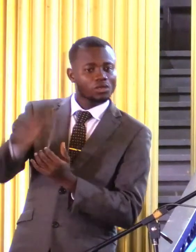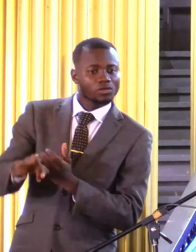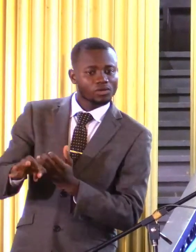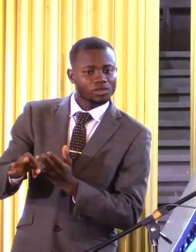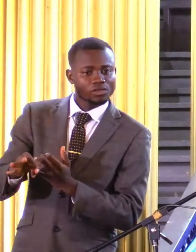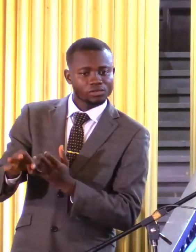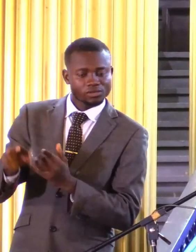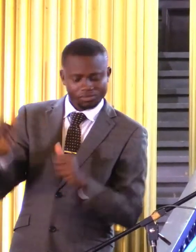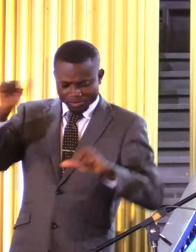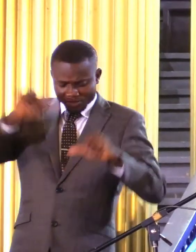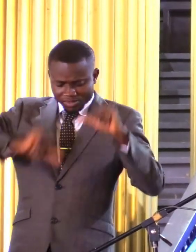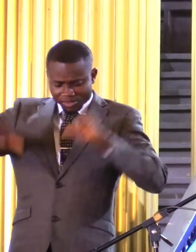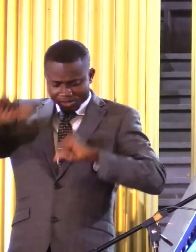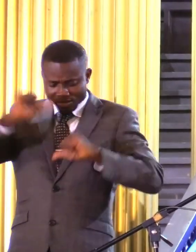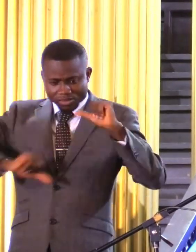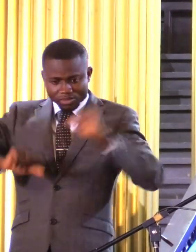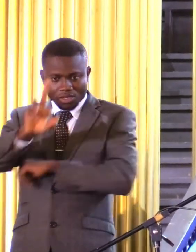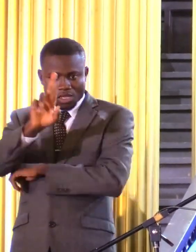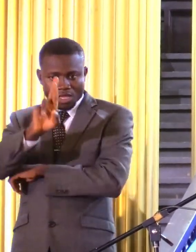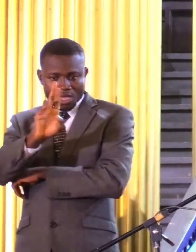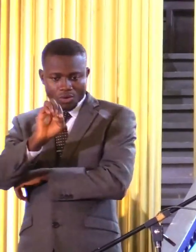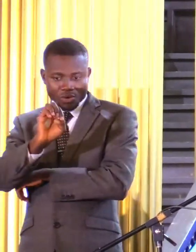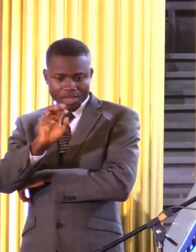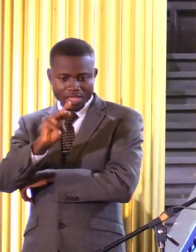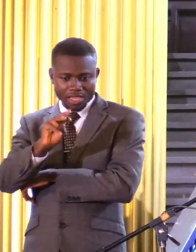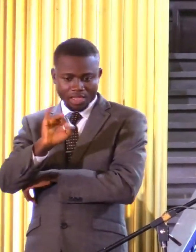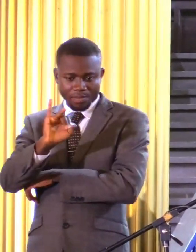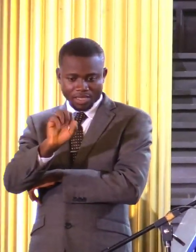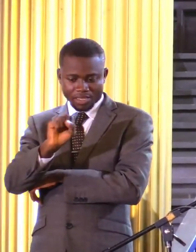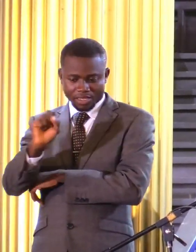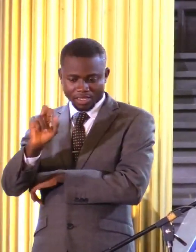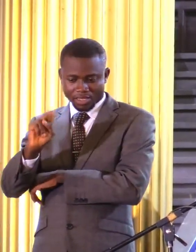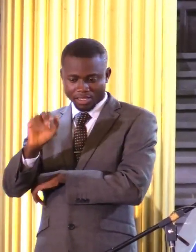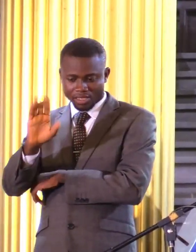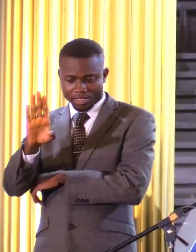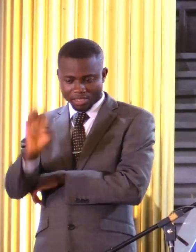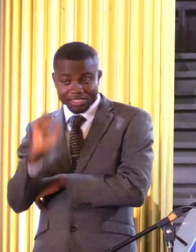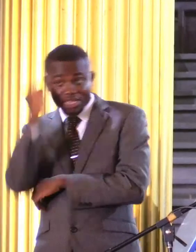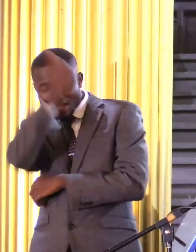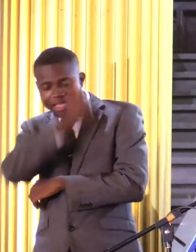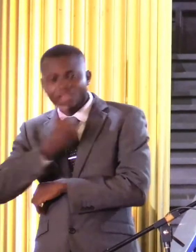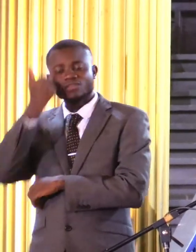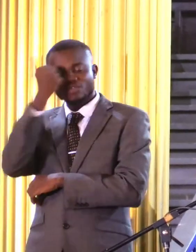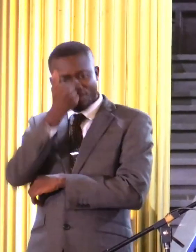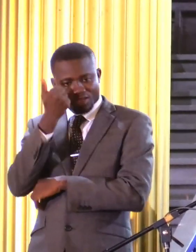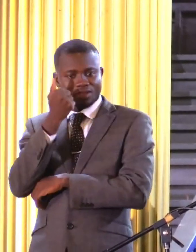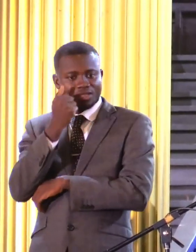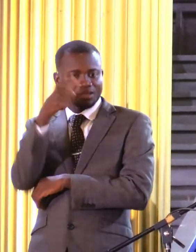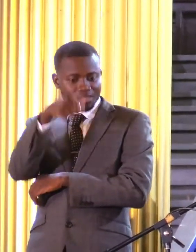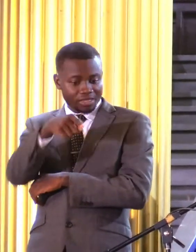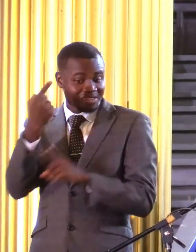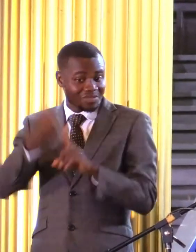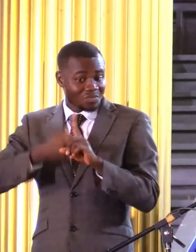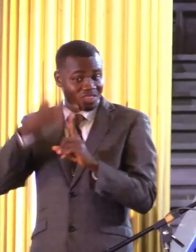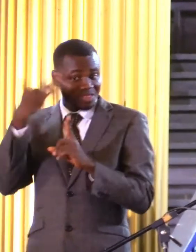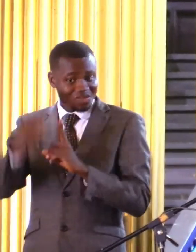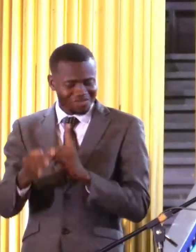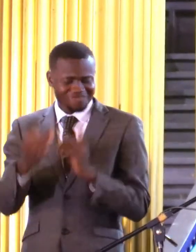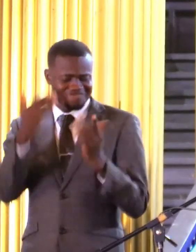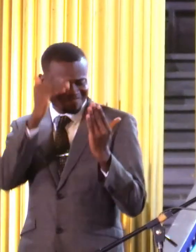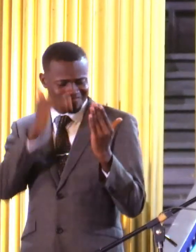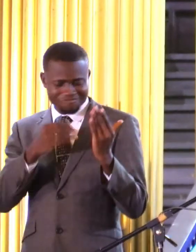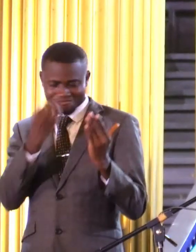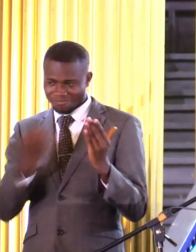scientific renaissance of Africa. A lot of the units have been having events in this month of June to